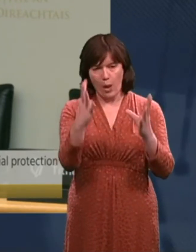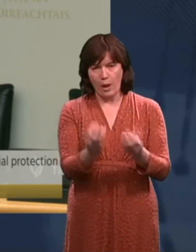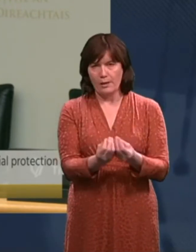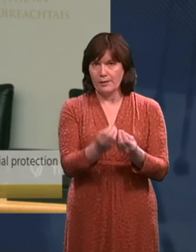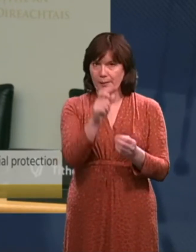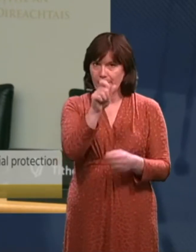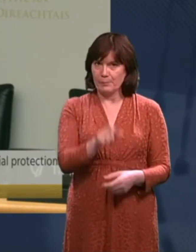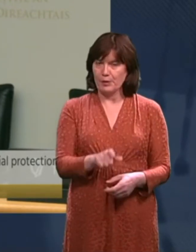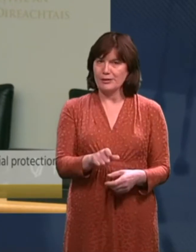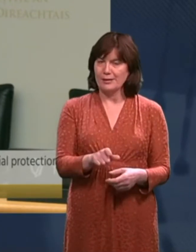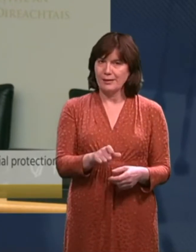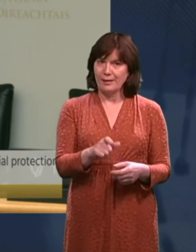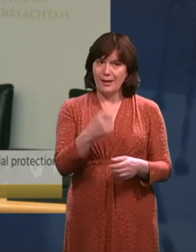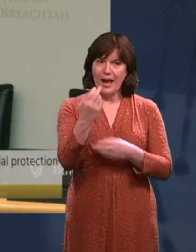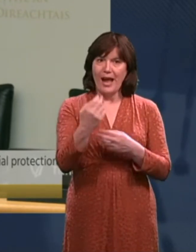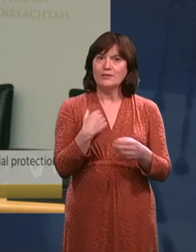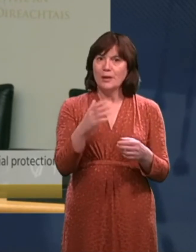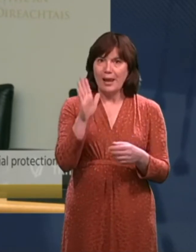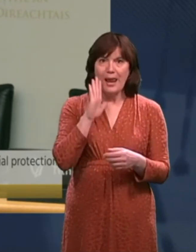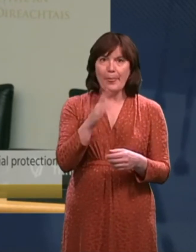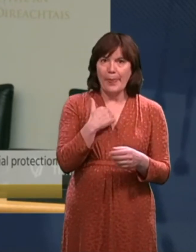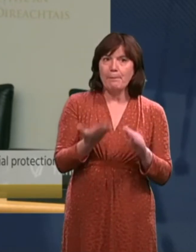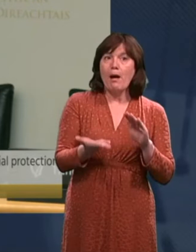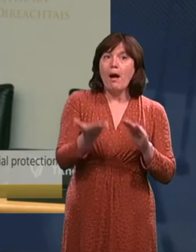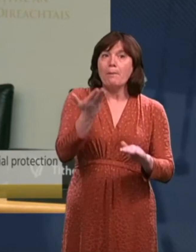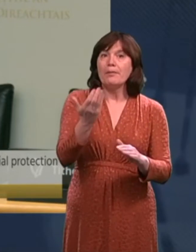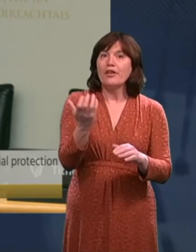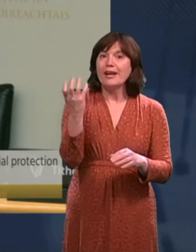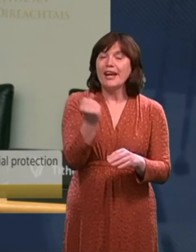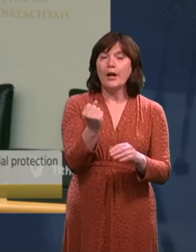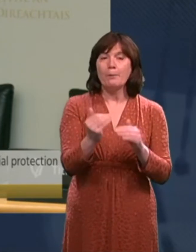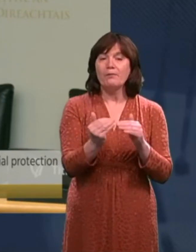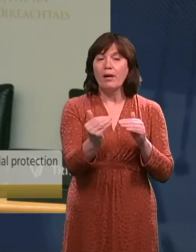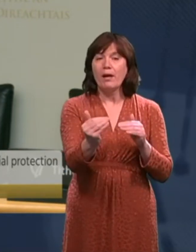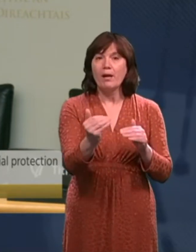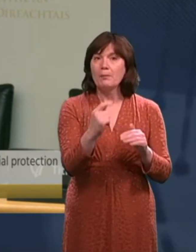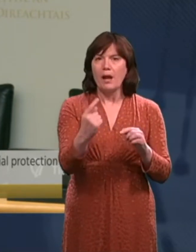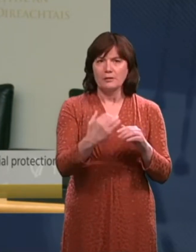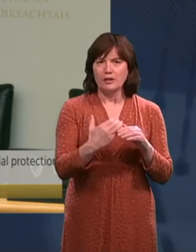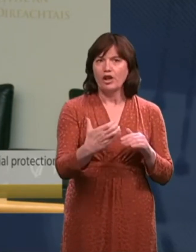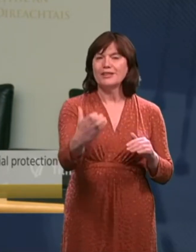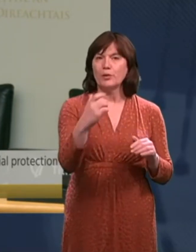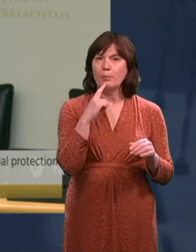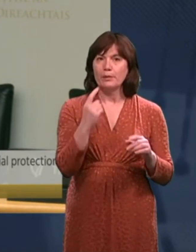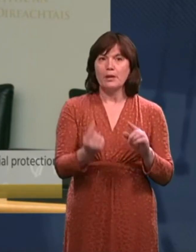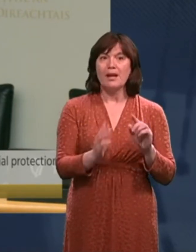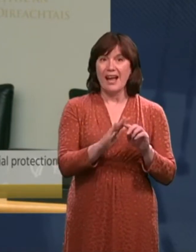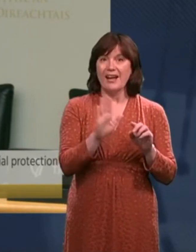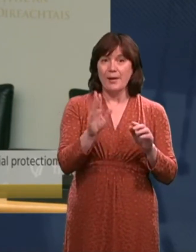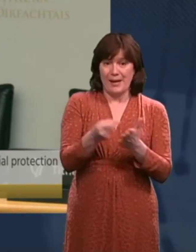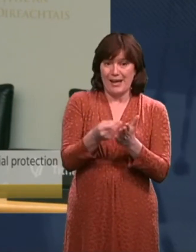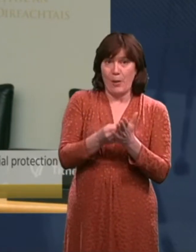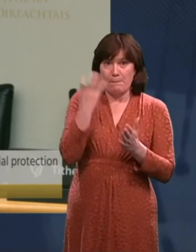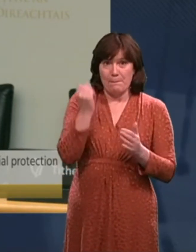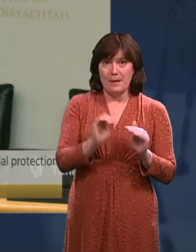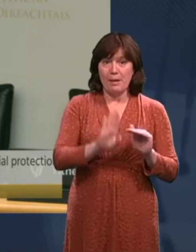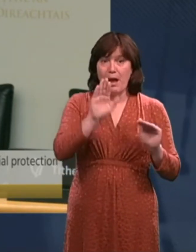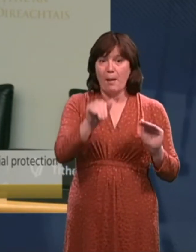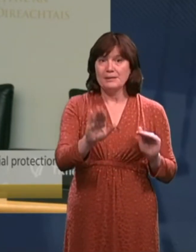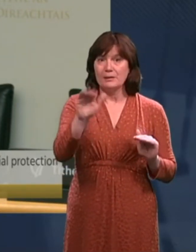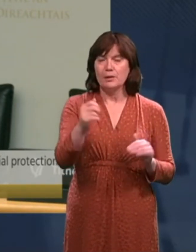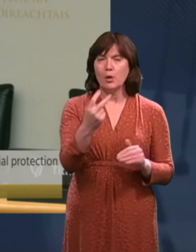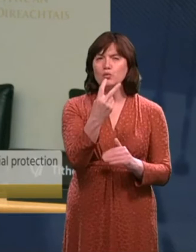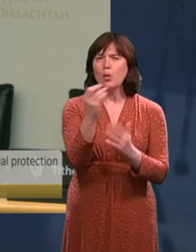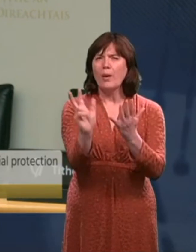have flexibility to allow them temporarily increase their income without affecting their payments. Like we said, we know there's an added cost to having a disability, so the